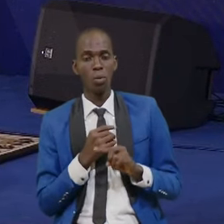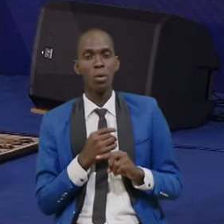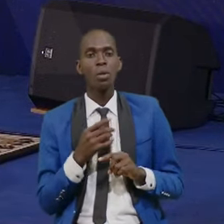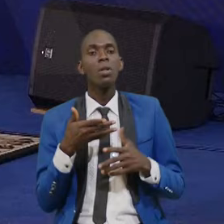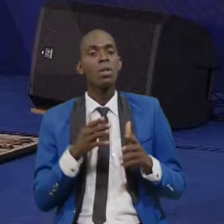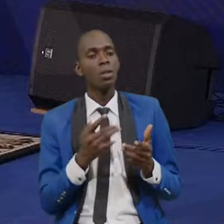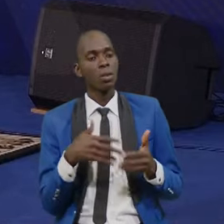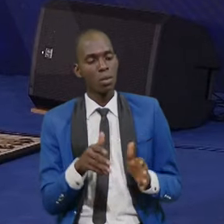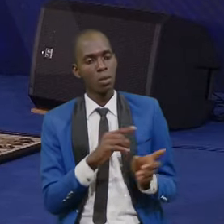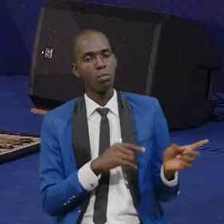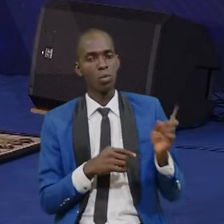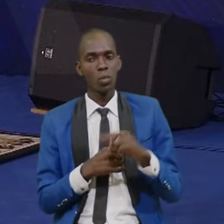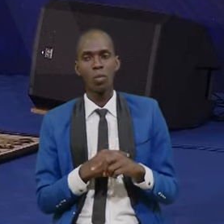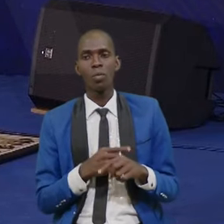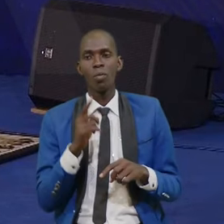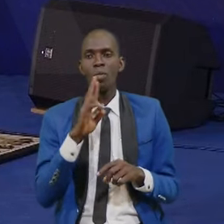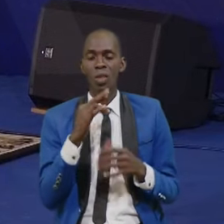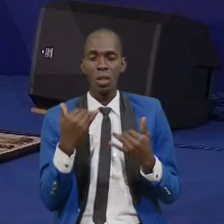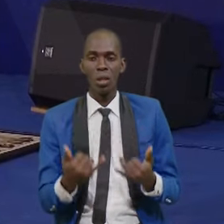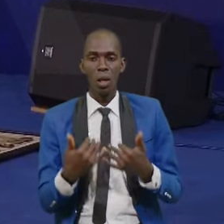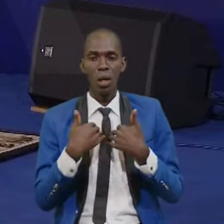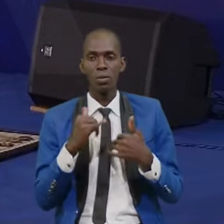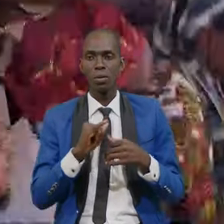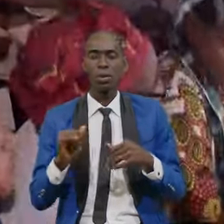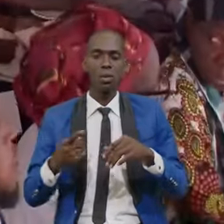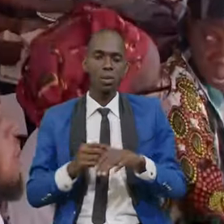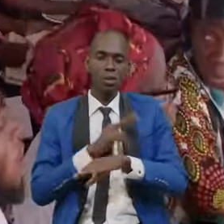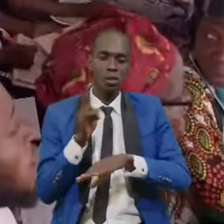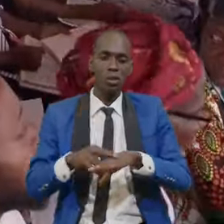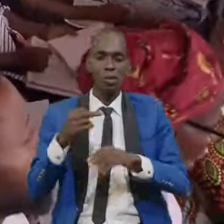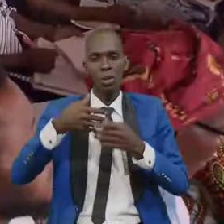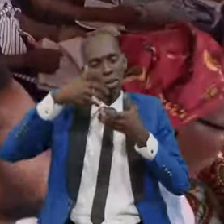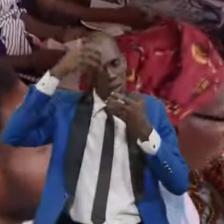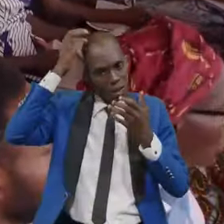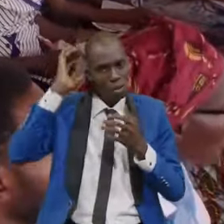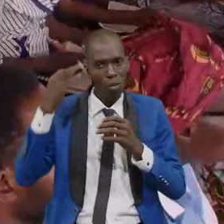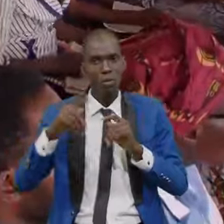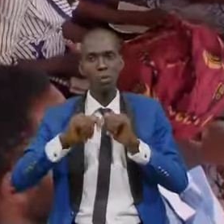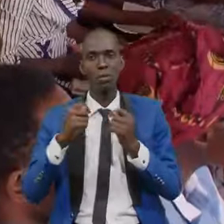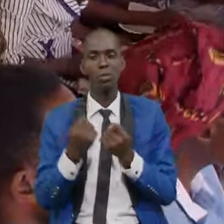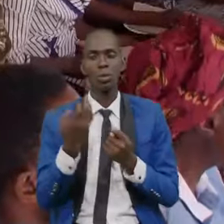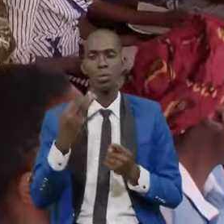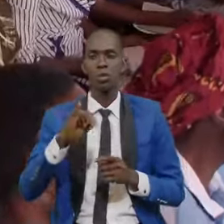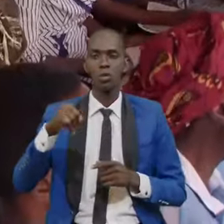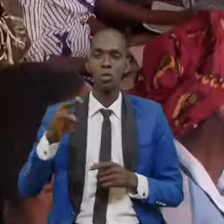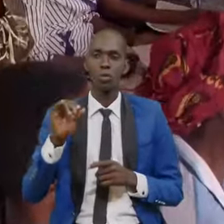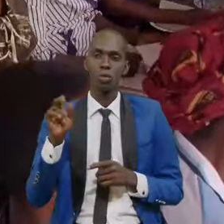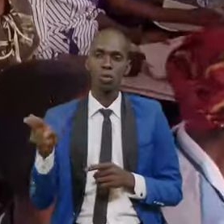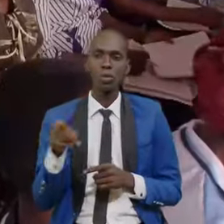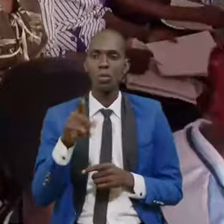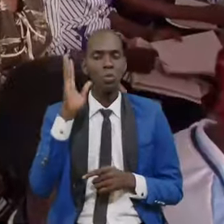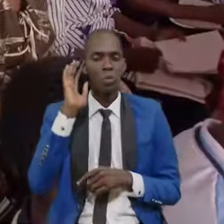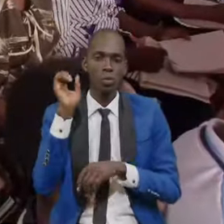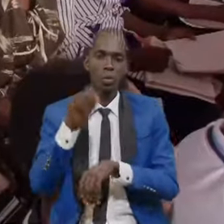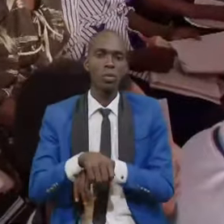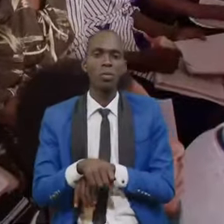now having the nature of the lion of the tribe of Judah. You will overcome.